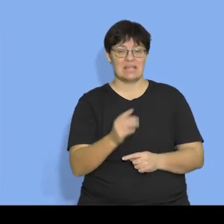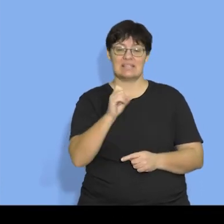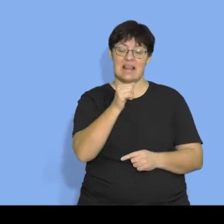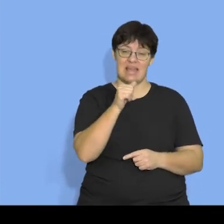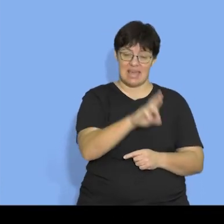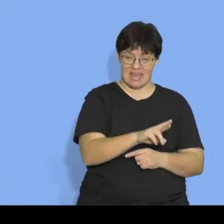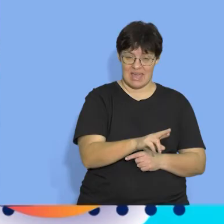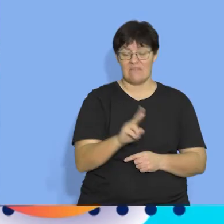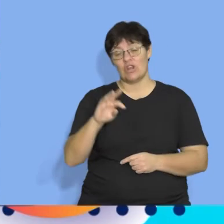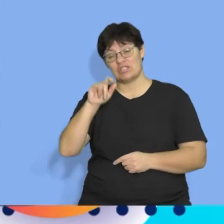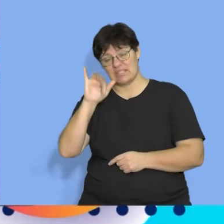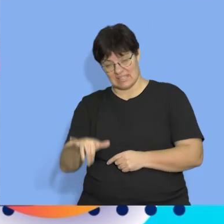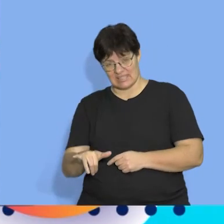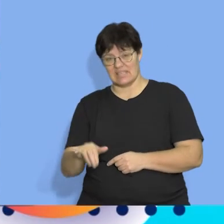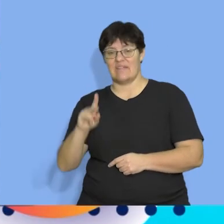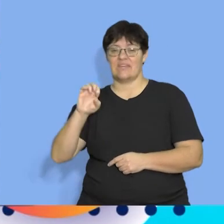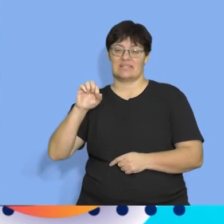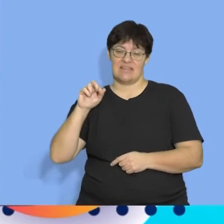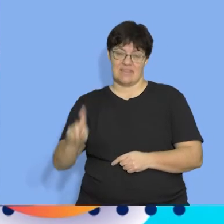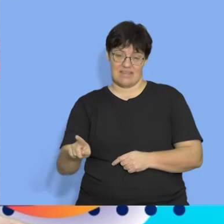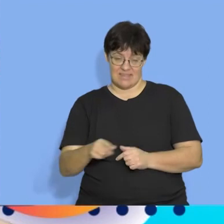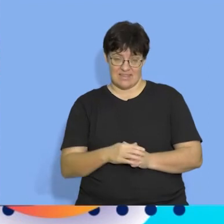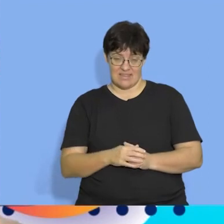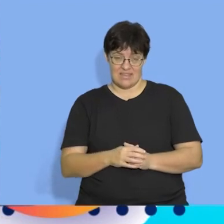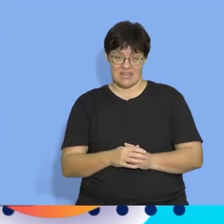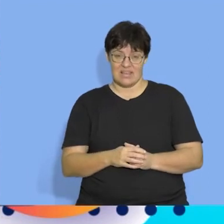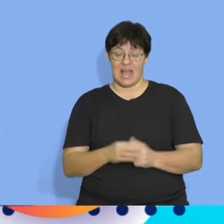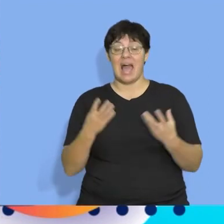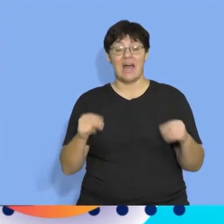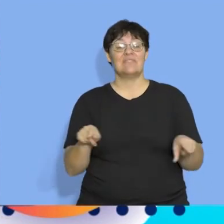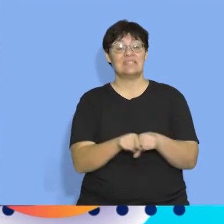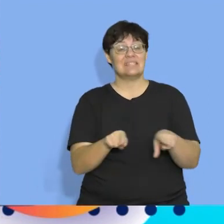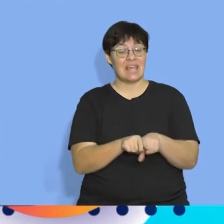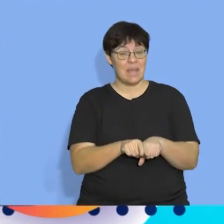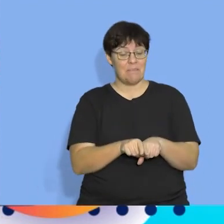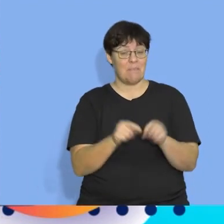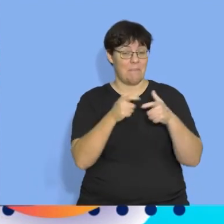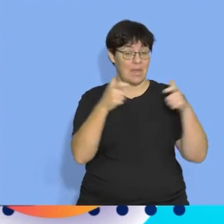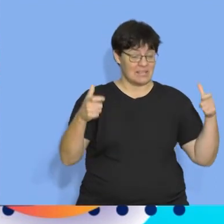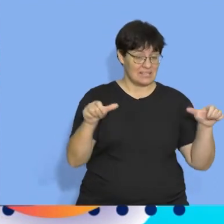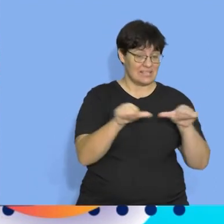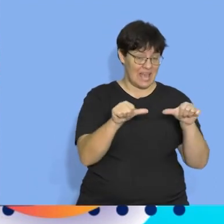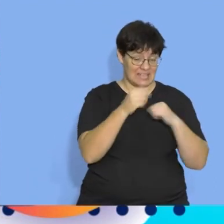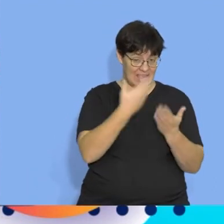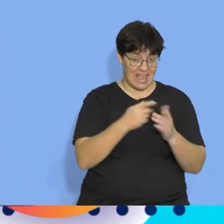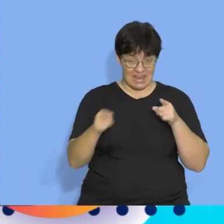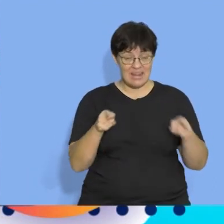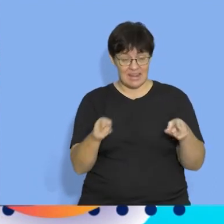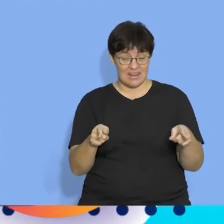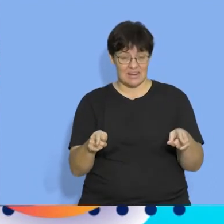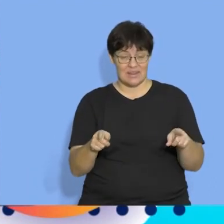a scalar, velocity is a vector. They can have the same magnitude,